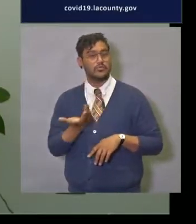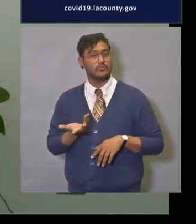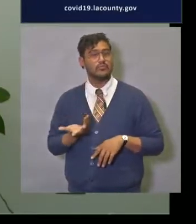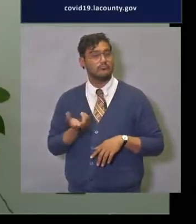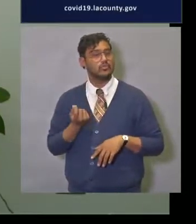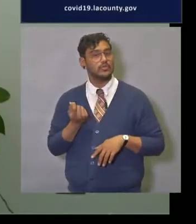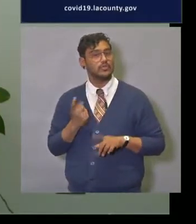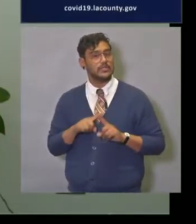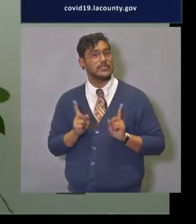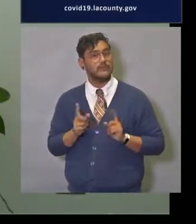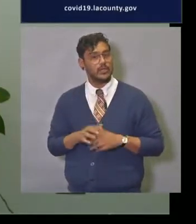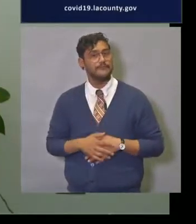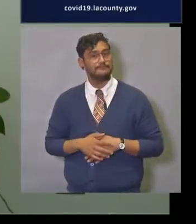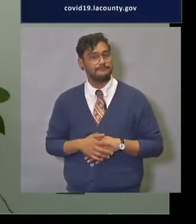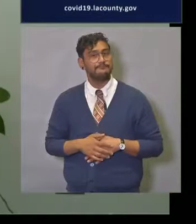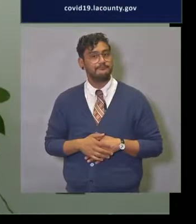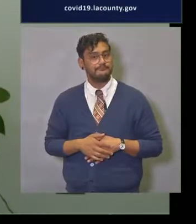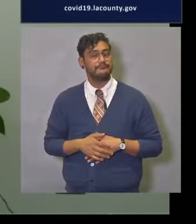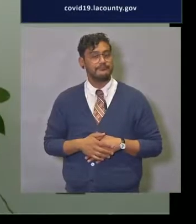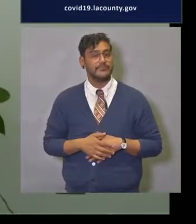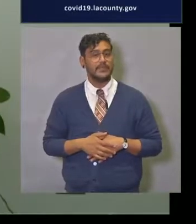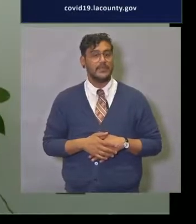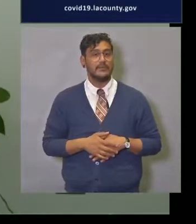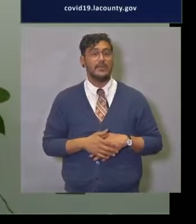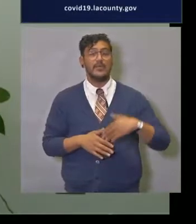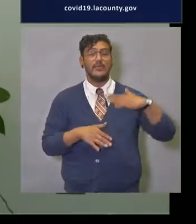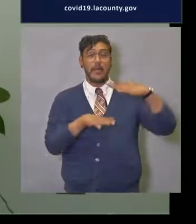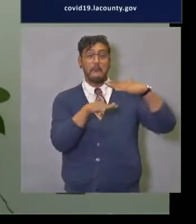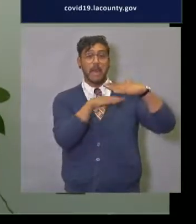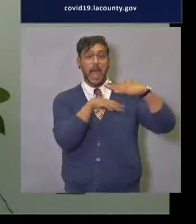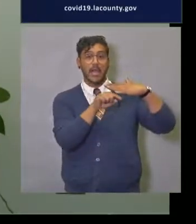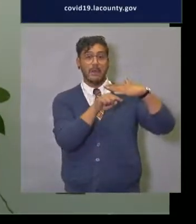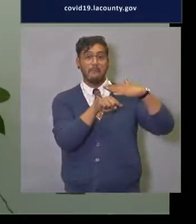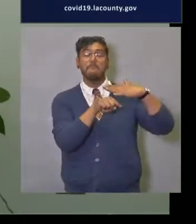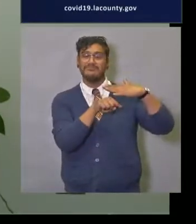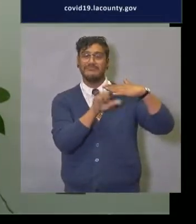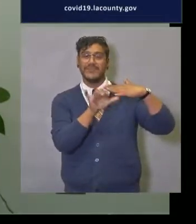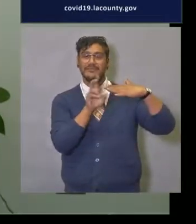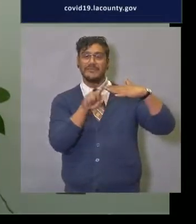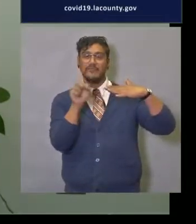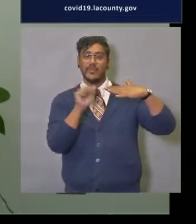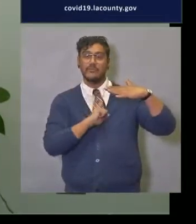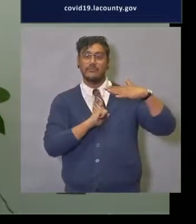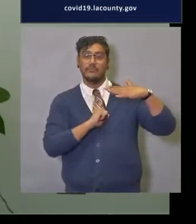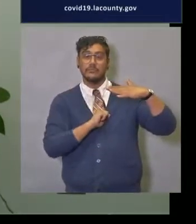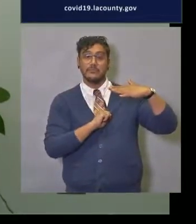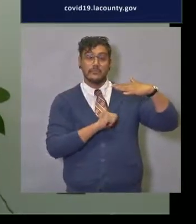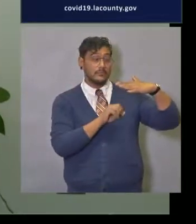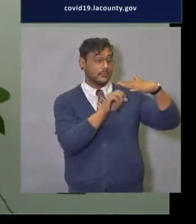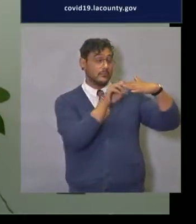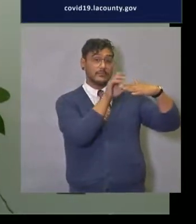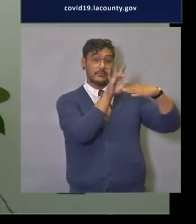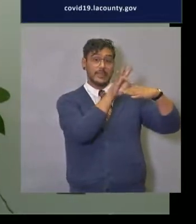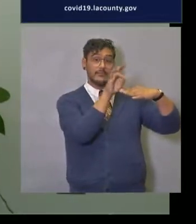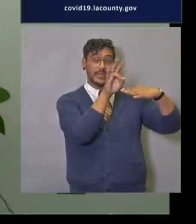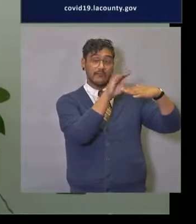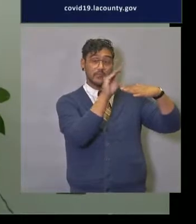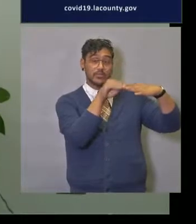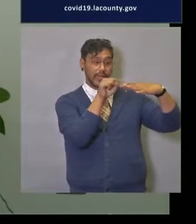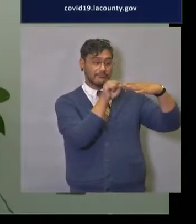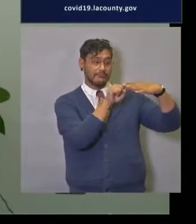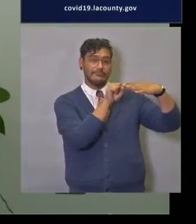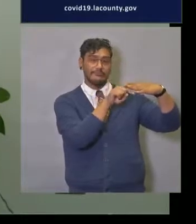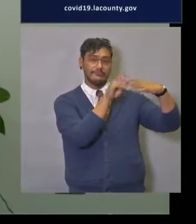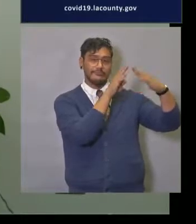bit different denominator there. It's really the only people who can get a second dose are those who got a first dose. So the denominator shifts